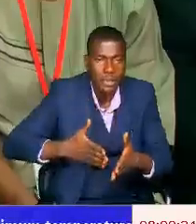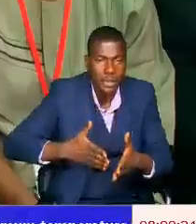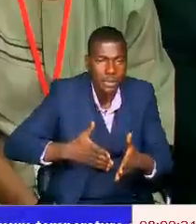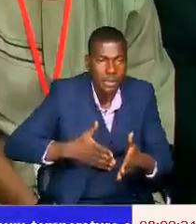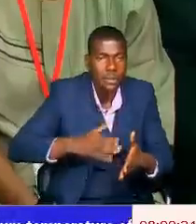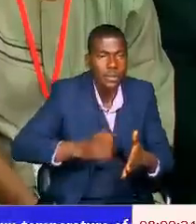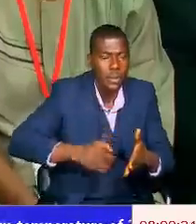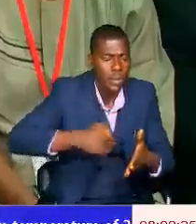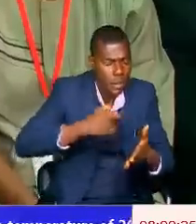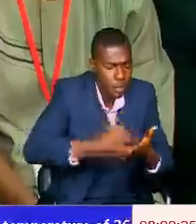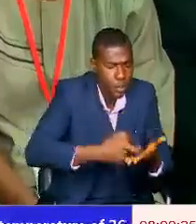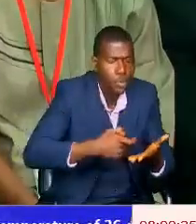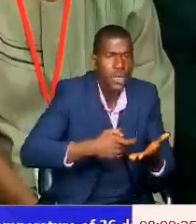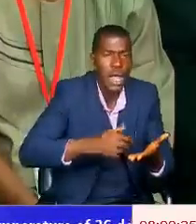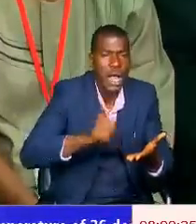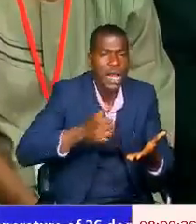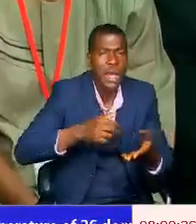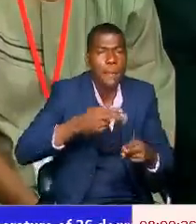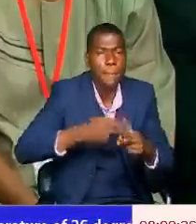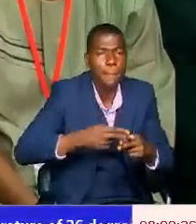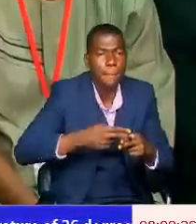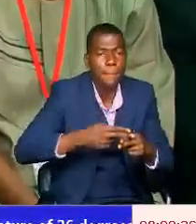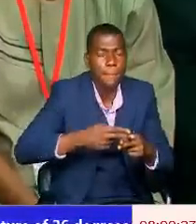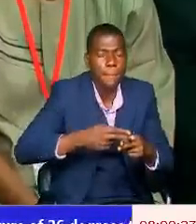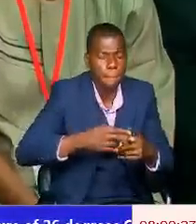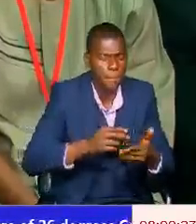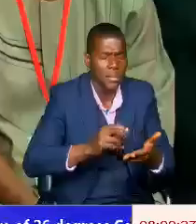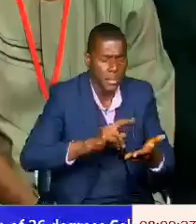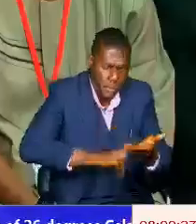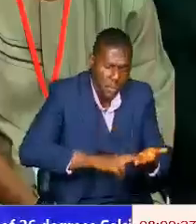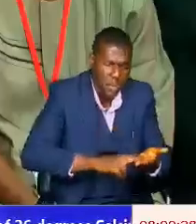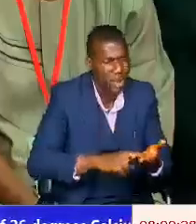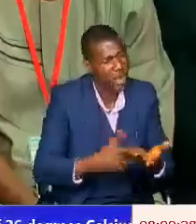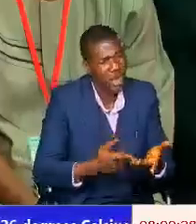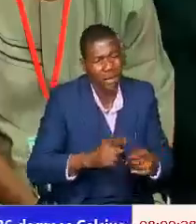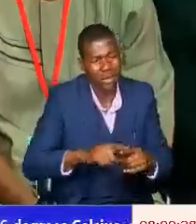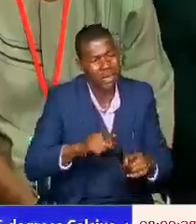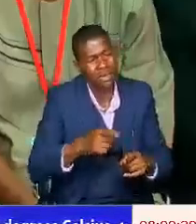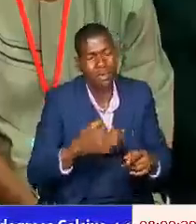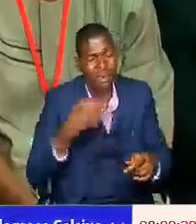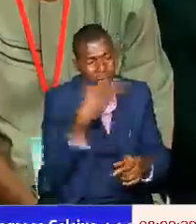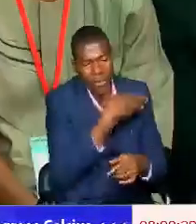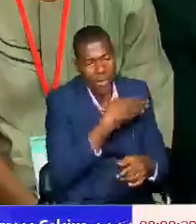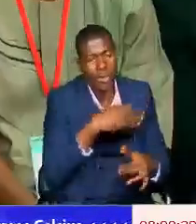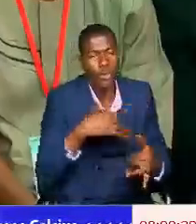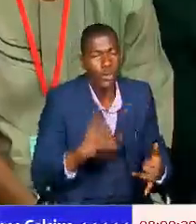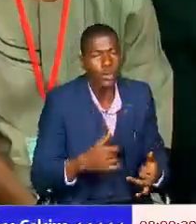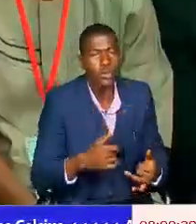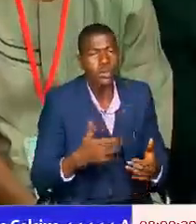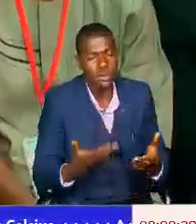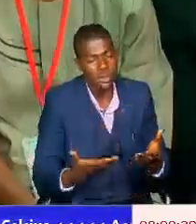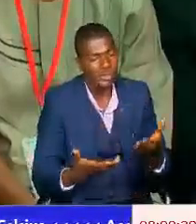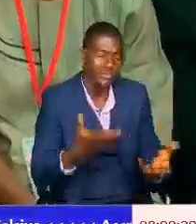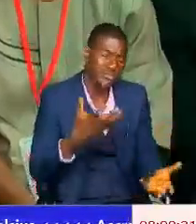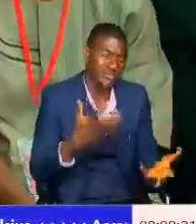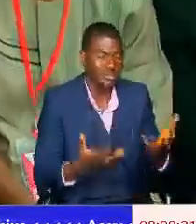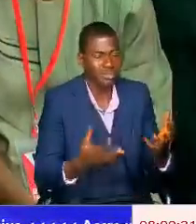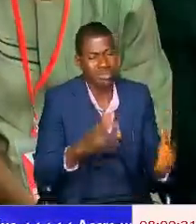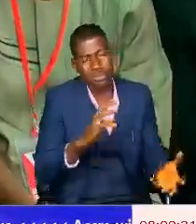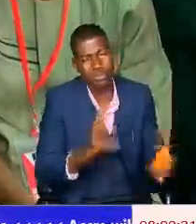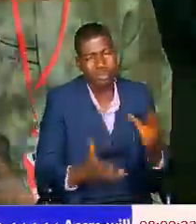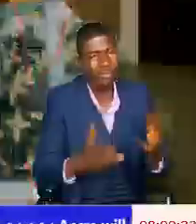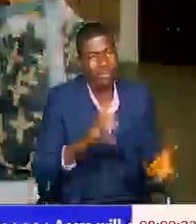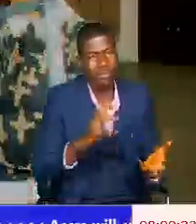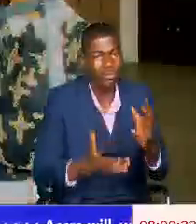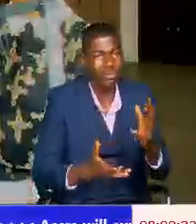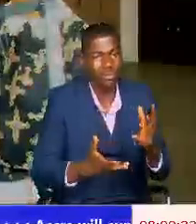person's name. Yes, they don't sign that document, but maybe the person will supposed to sign them. How she found that not the person will that's not discrepancy. But